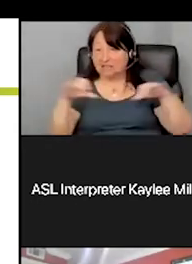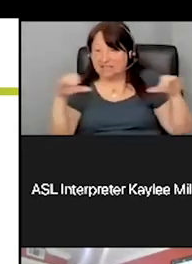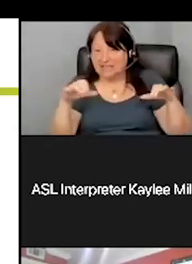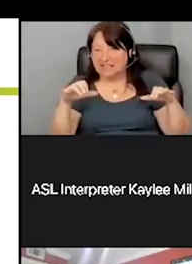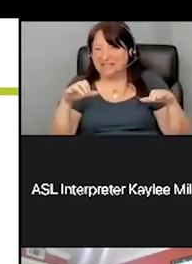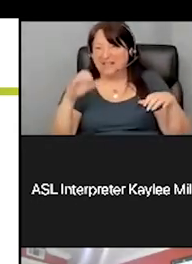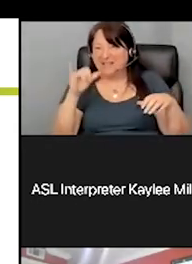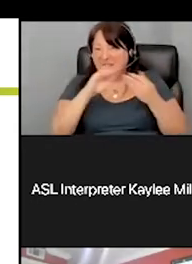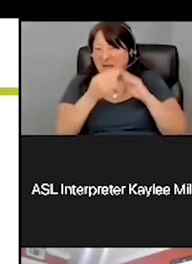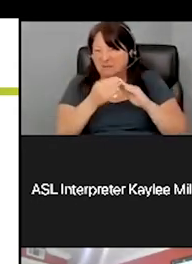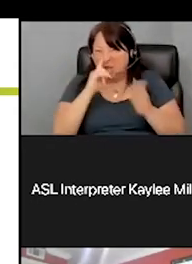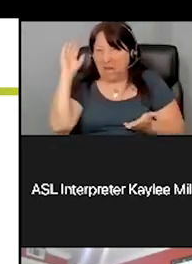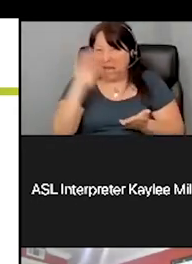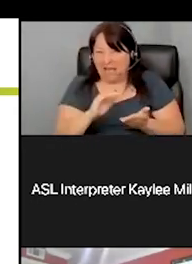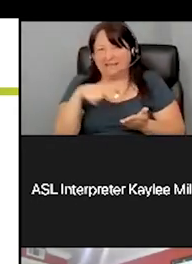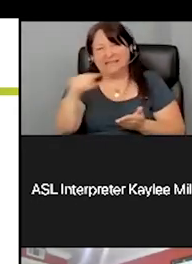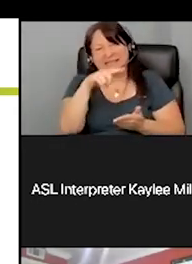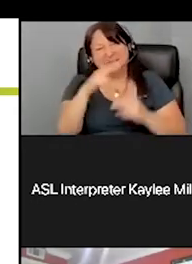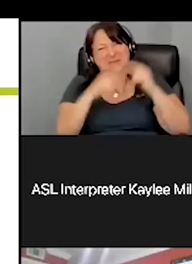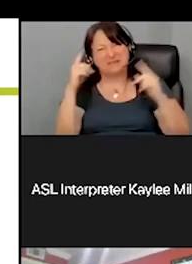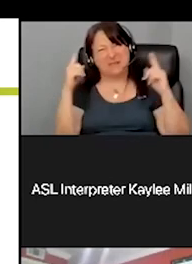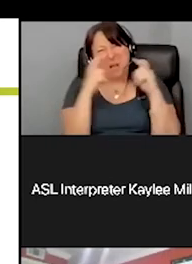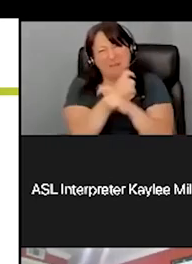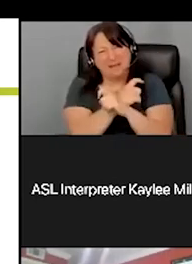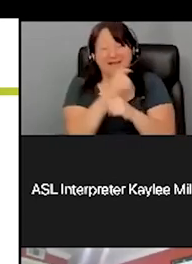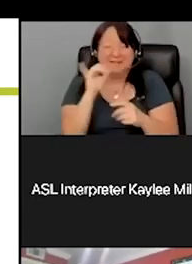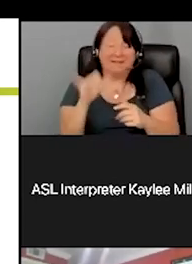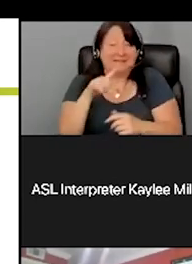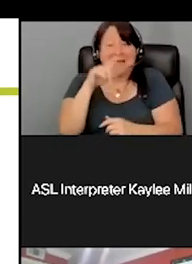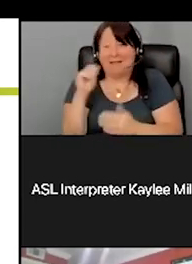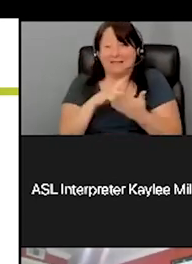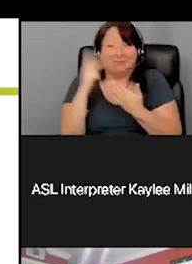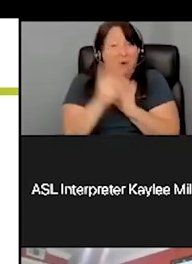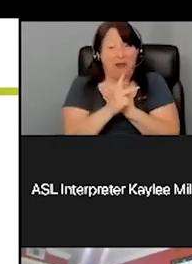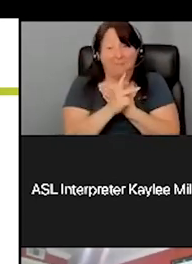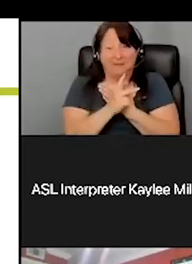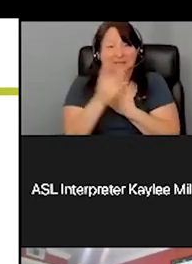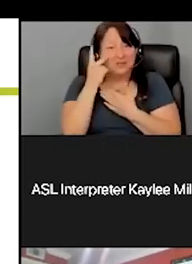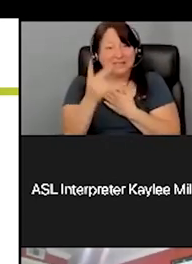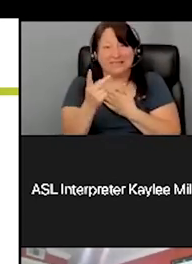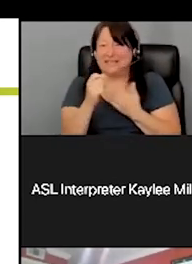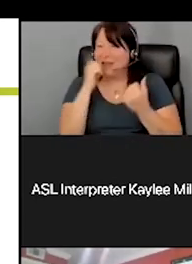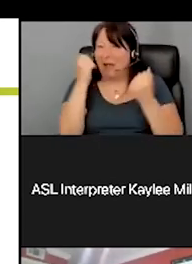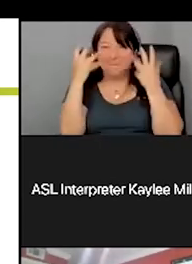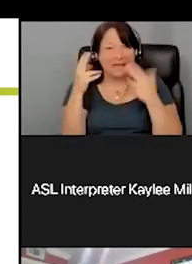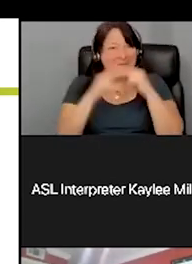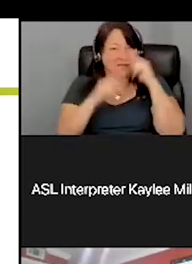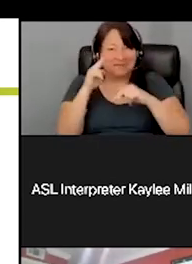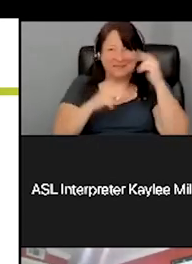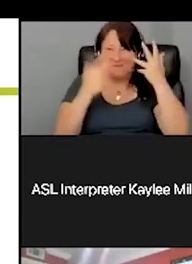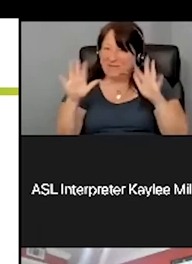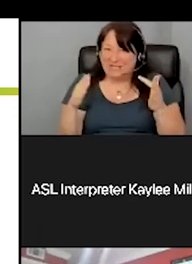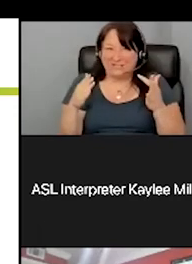lot more complicated buildings. This is the status of the LA program. And you could see that not a lot of buildings have gone through the